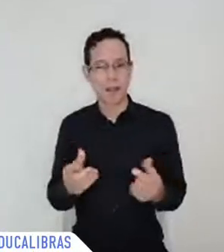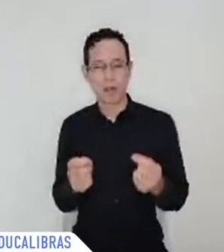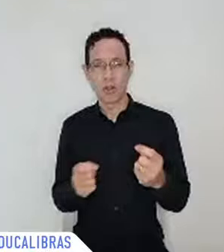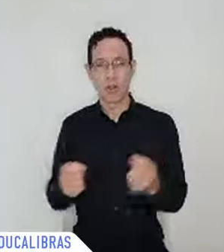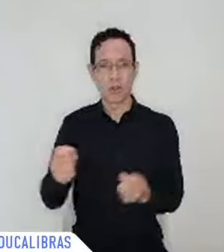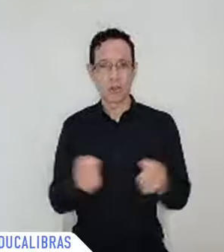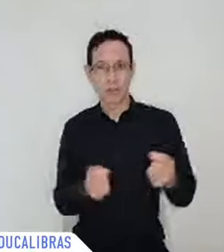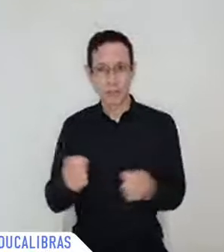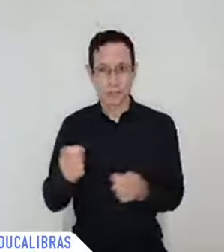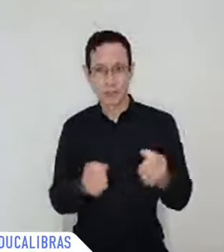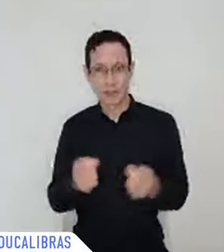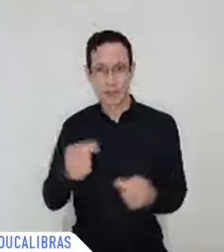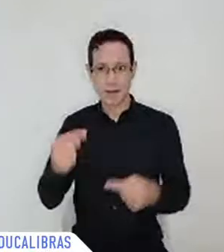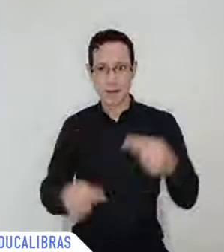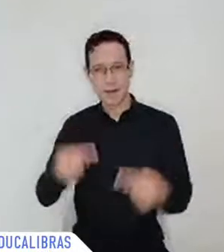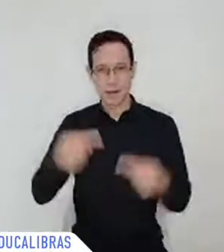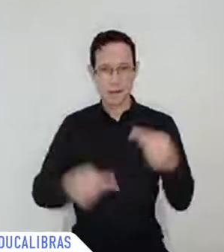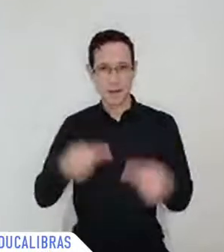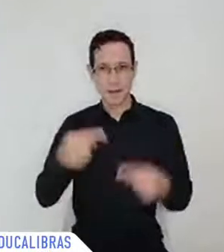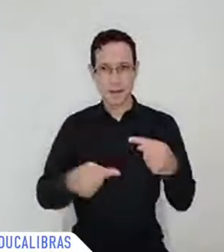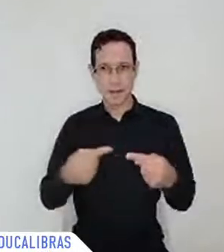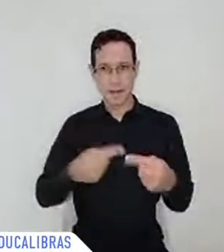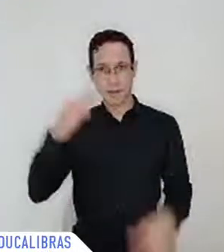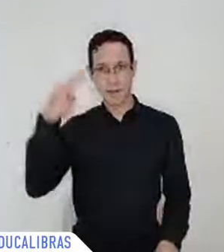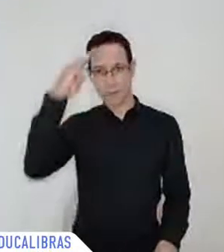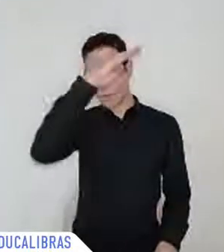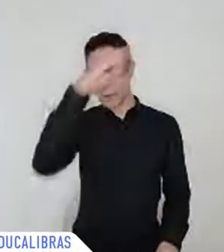lack of information with real information.